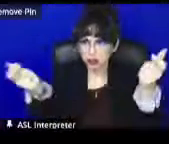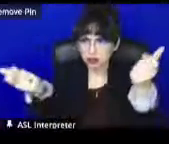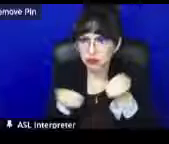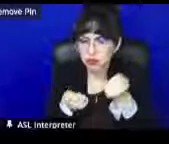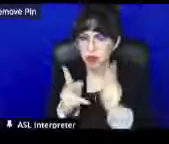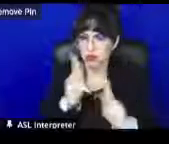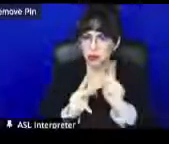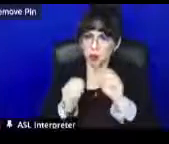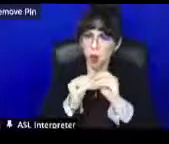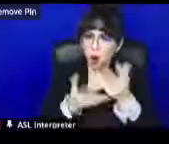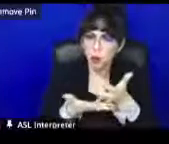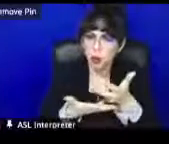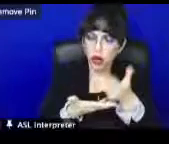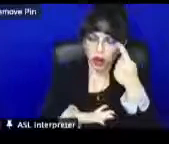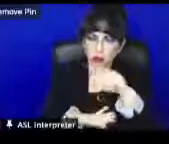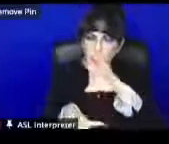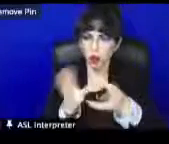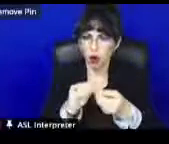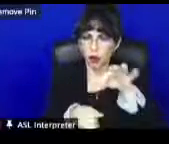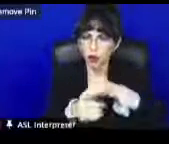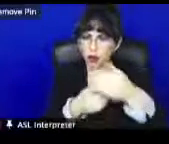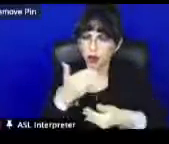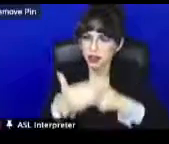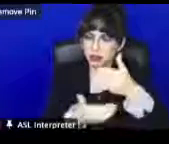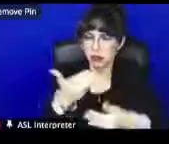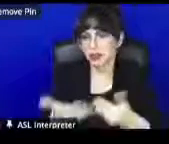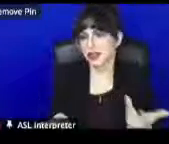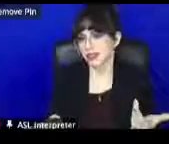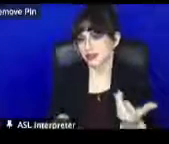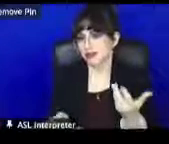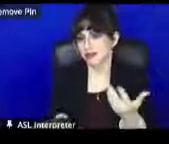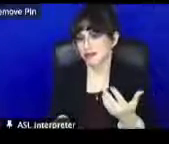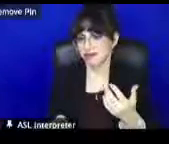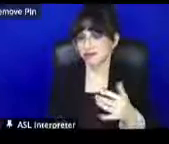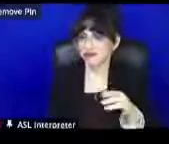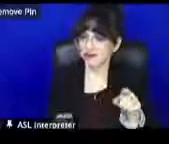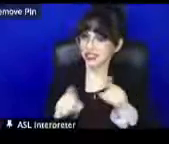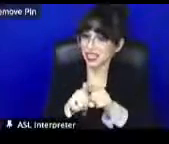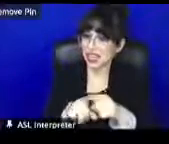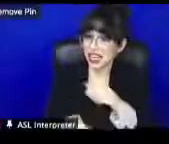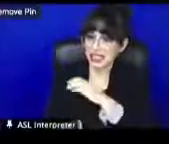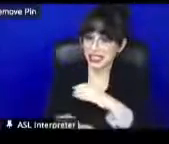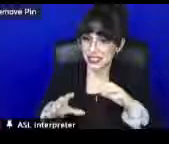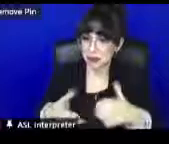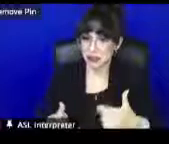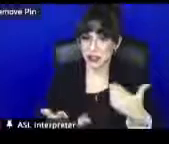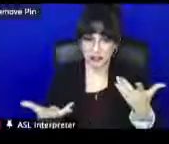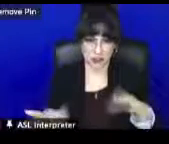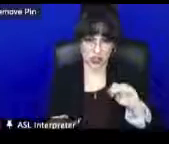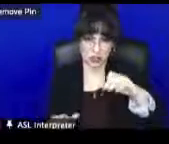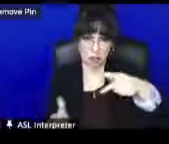voting process. So you might have to take that on for the commission after we're done with the maps.